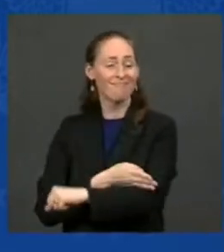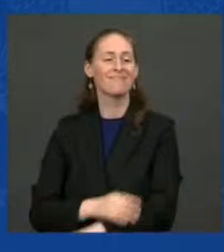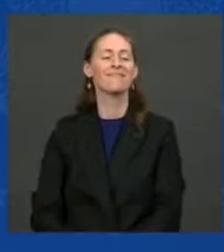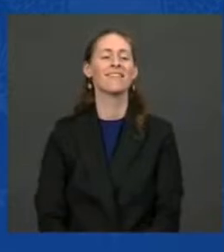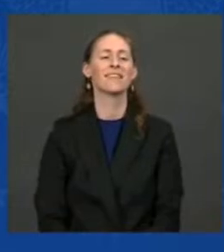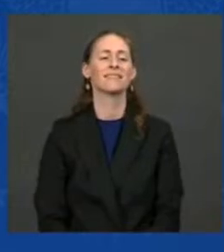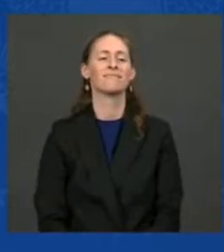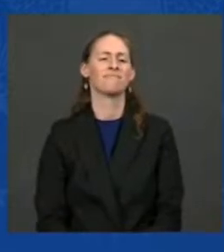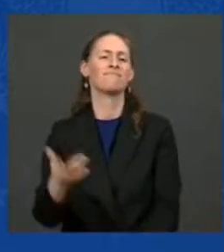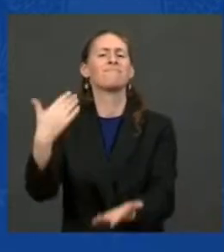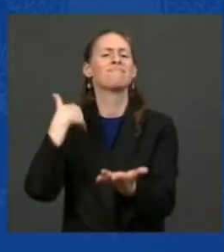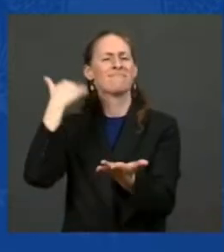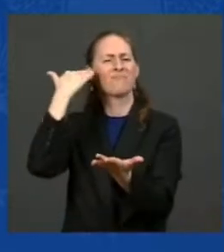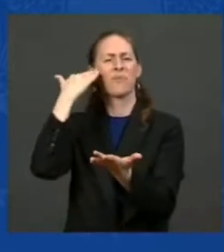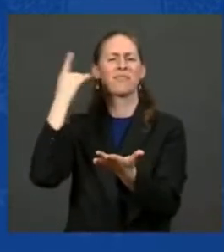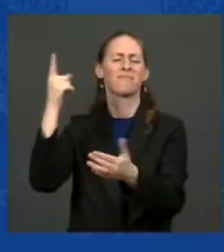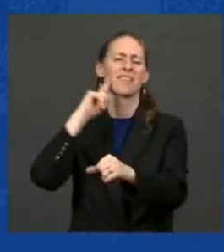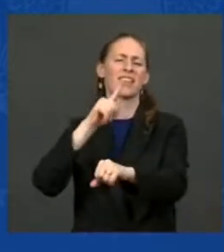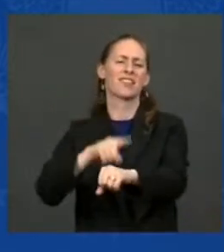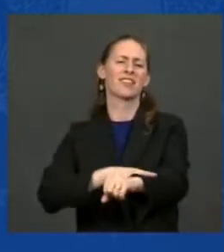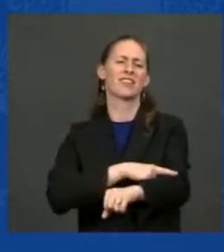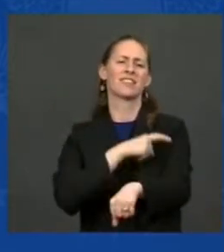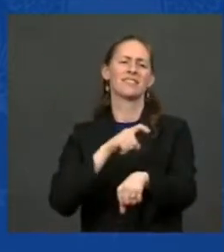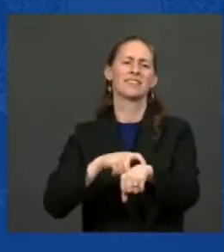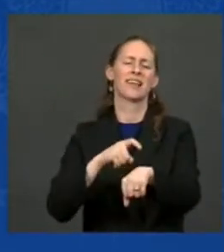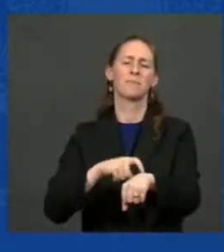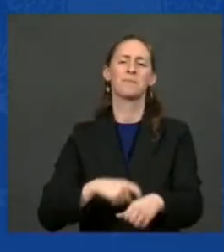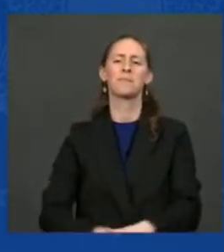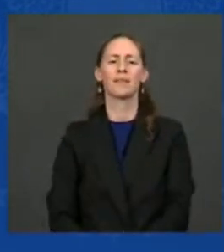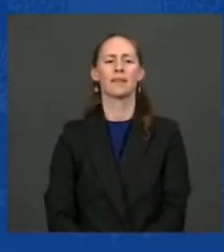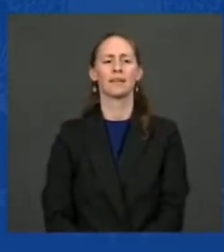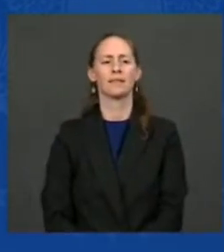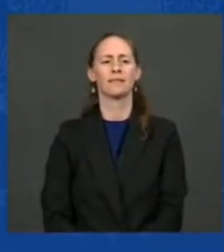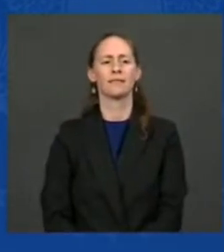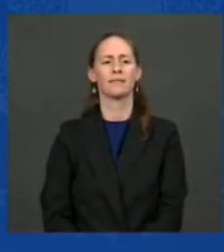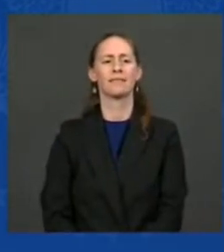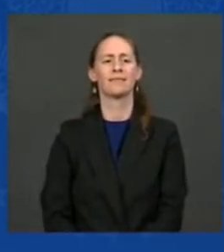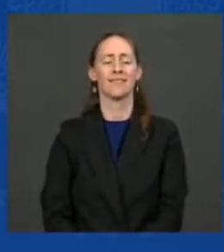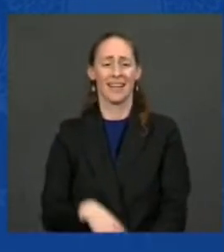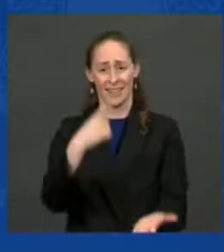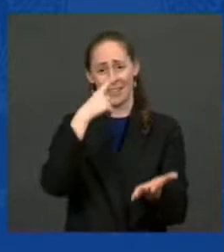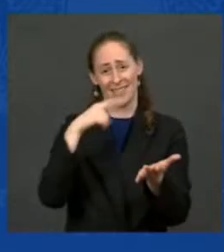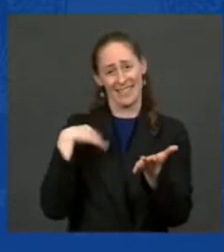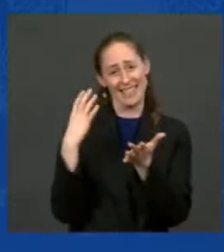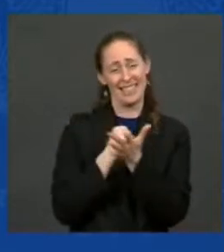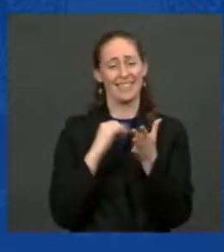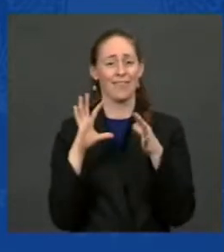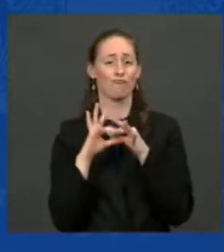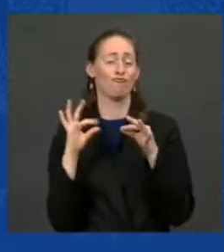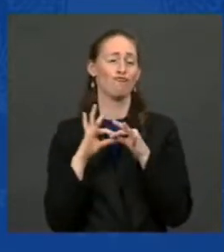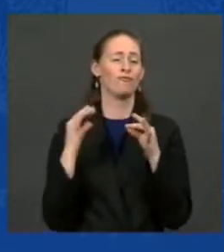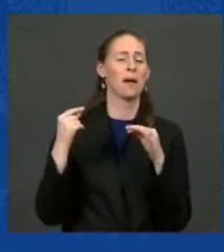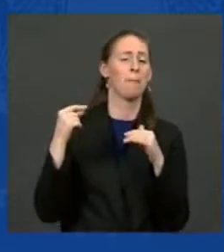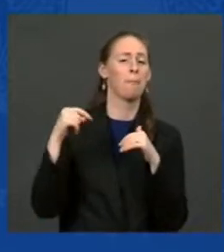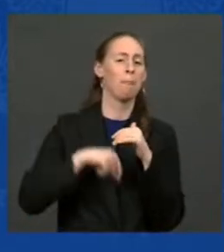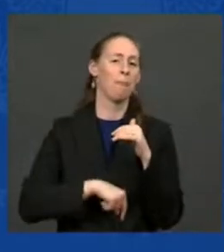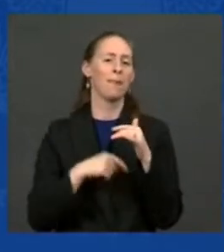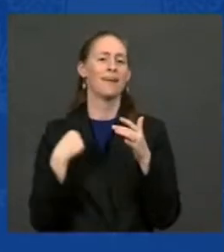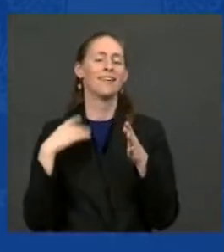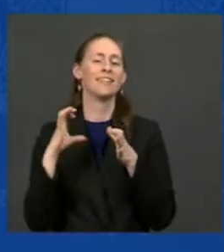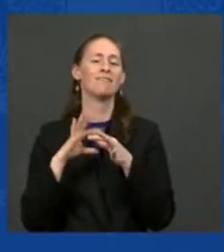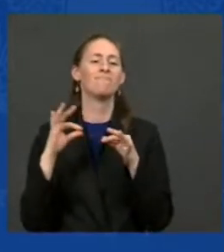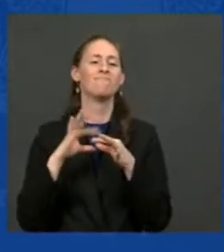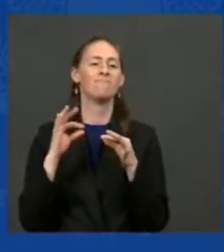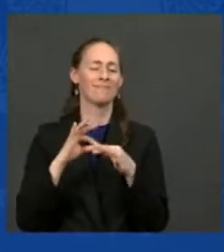time. But if you'll excuse the point of personal privilege, as we used to say in the Senate, I saw up